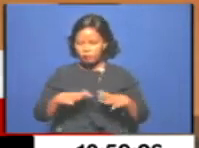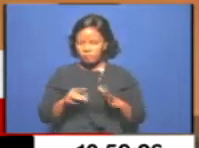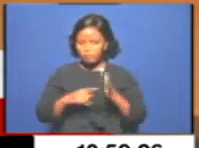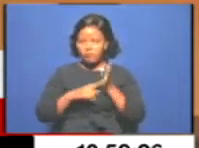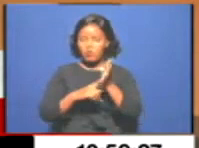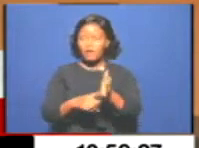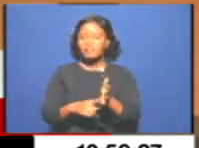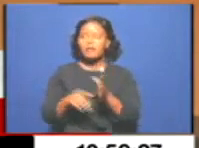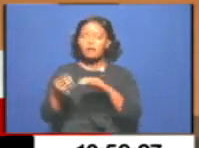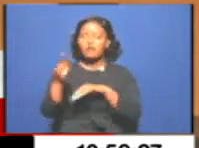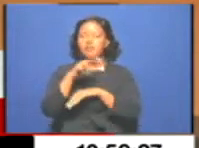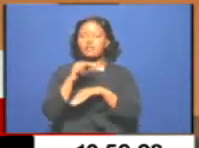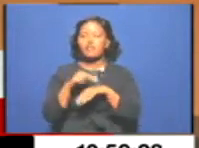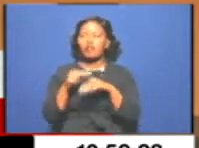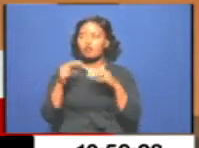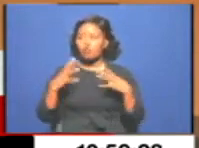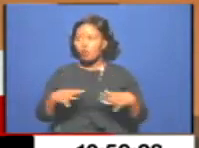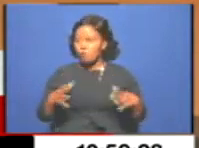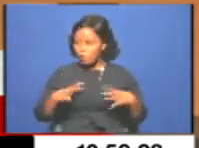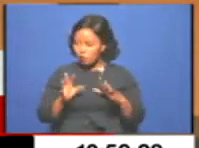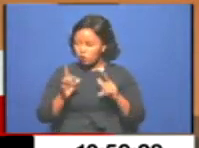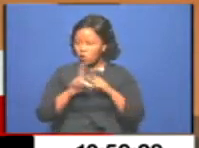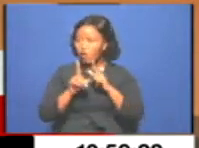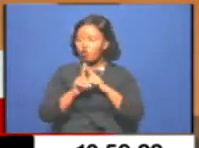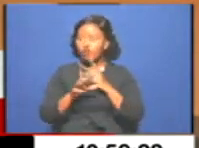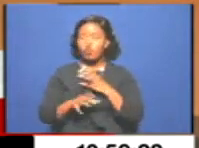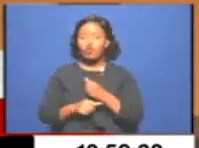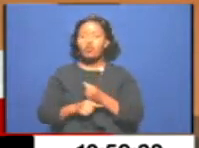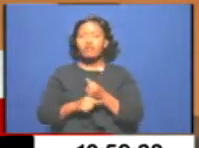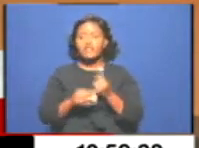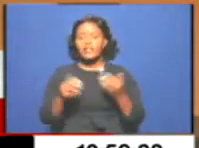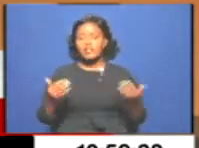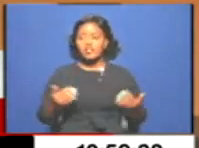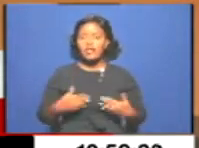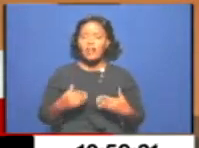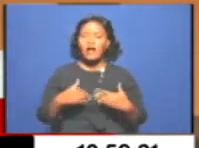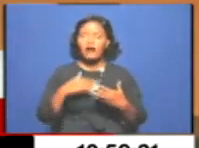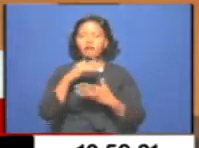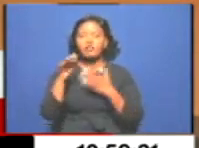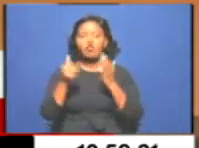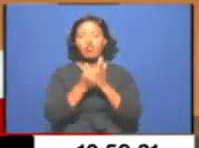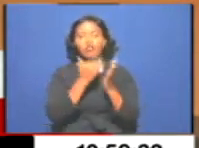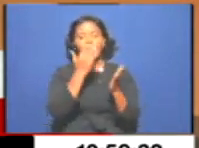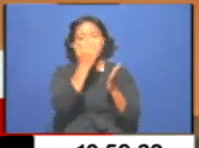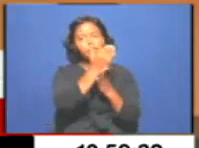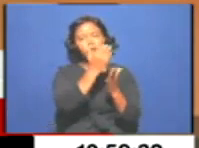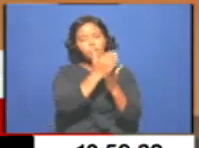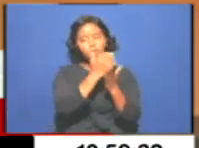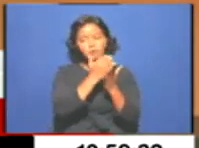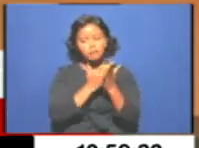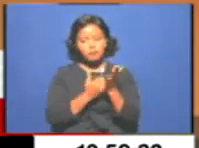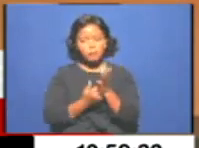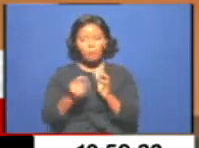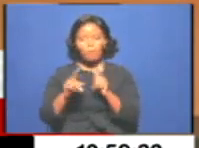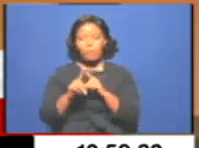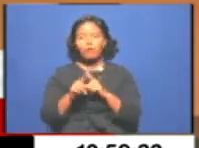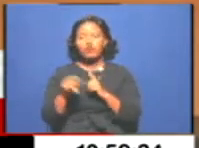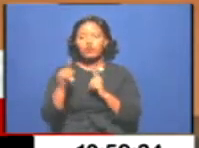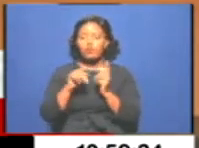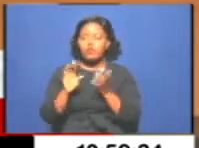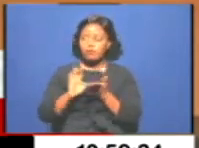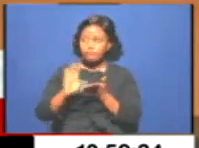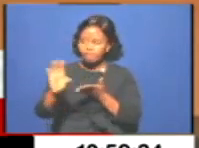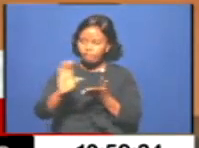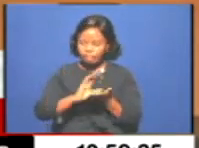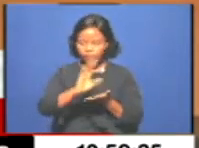program, got confidence that we are making reports for all our programs, and they were able now to start releasing more and more funds for our program. That's what